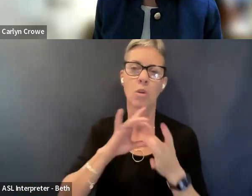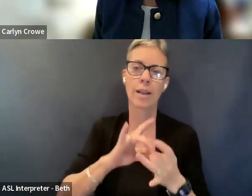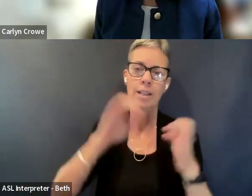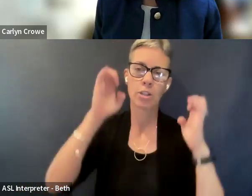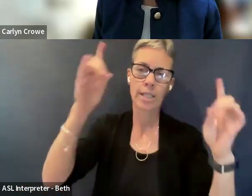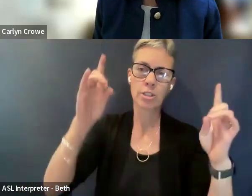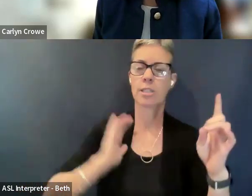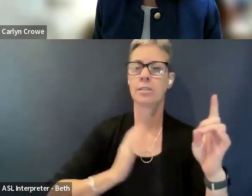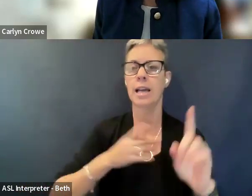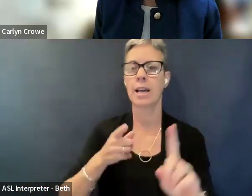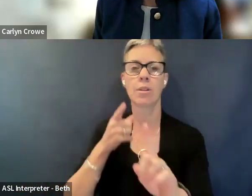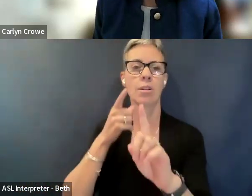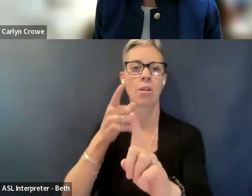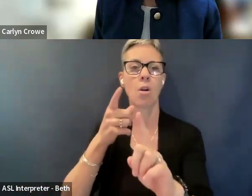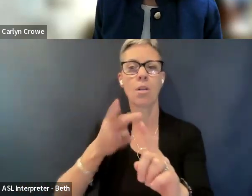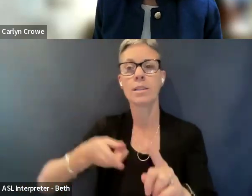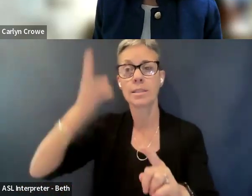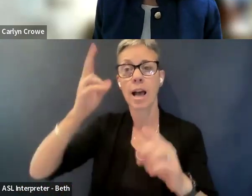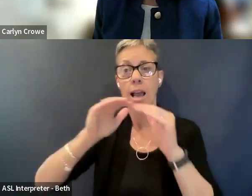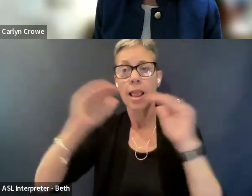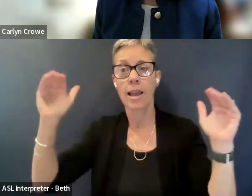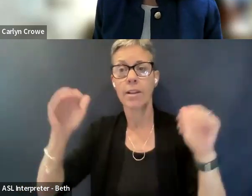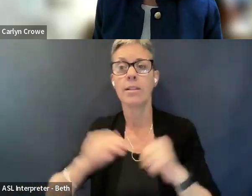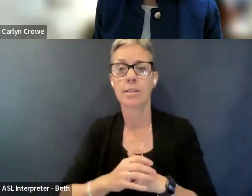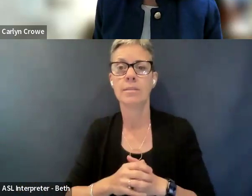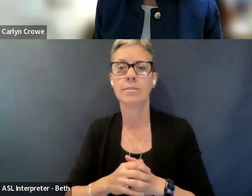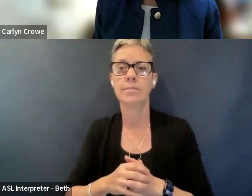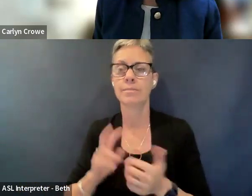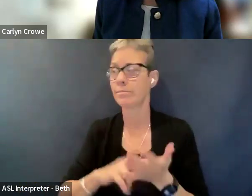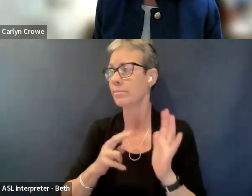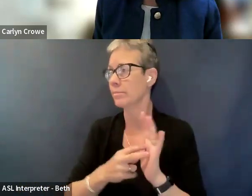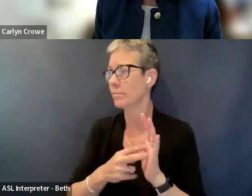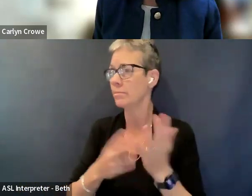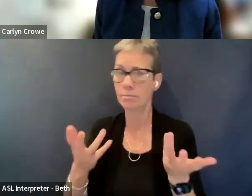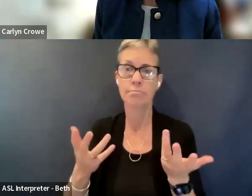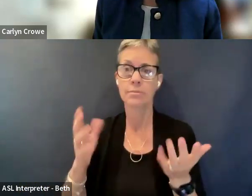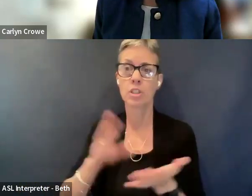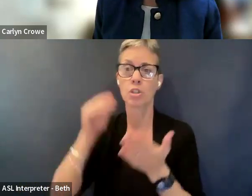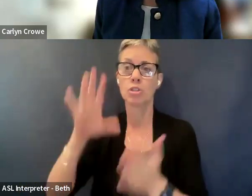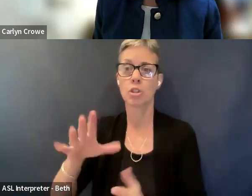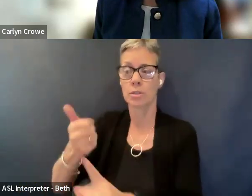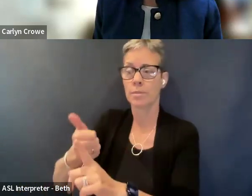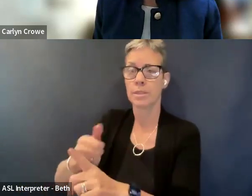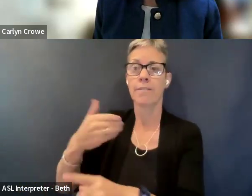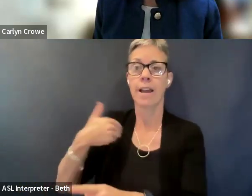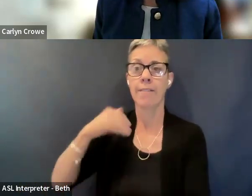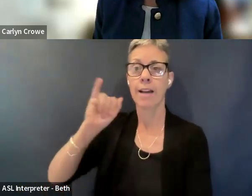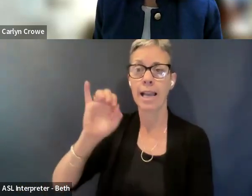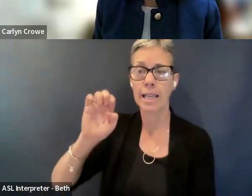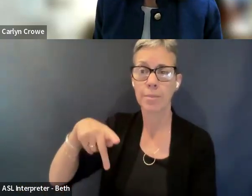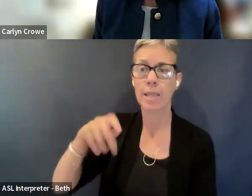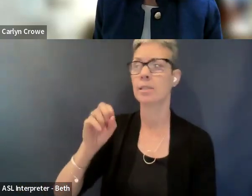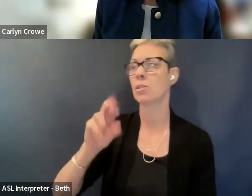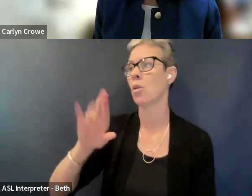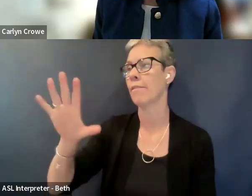is kind of high level, where we want to make sure that students who are on IEPs and 504 plans and